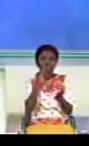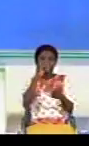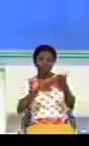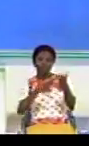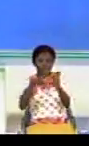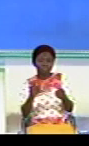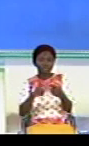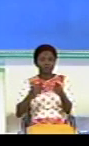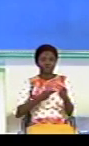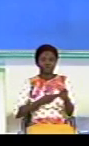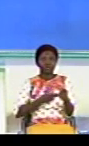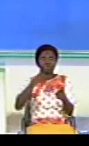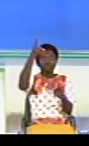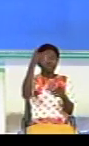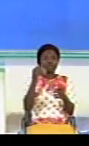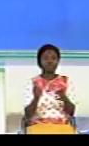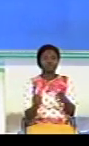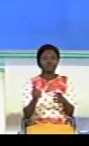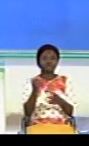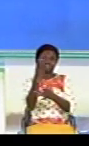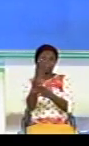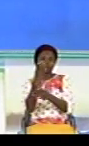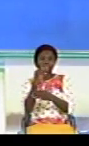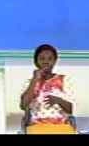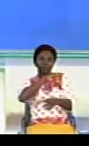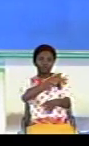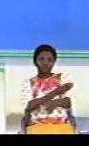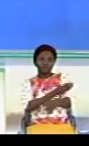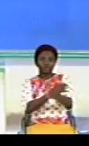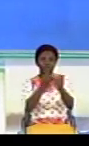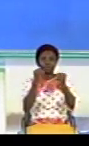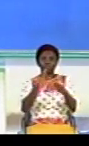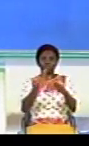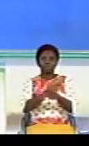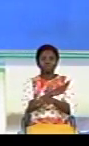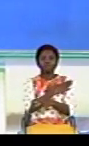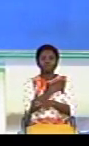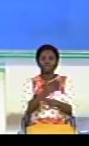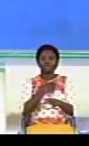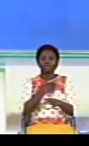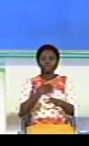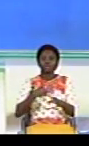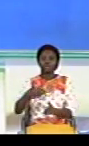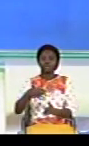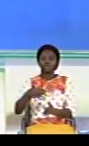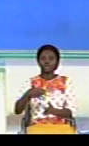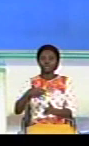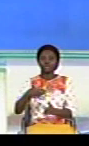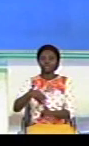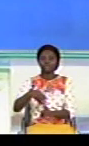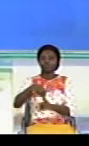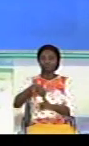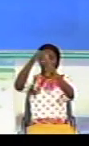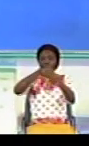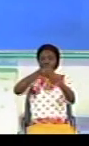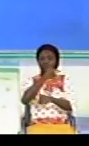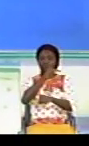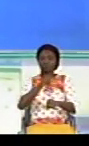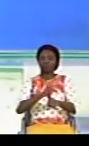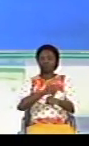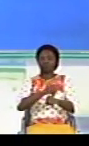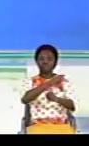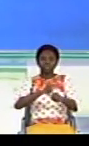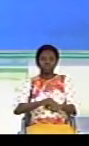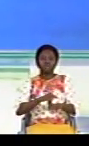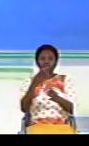powerful and supernatural. God's arm is irresistible and unconquerable.